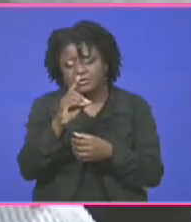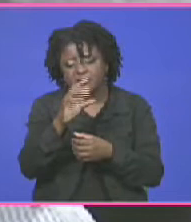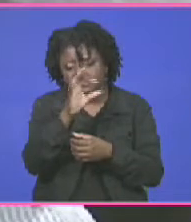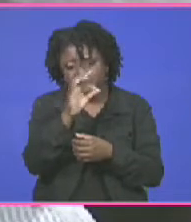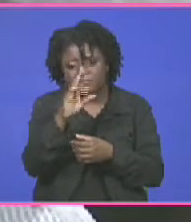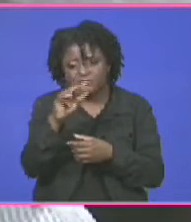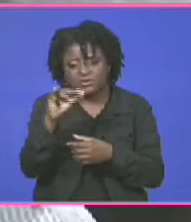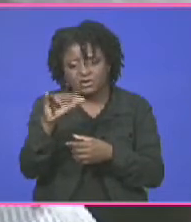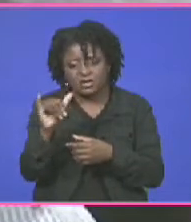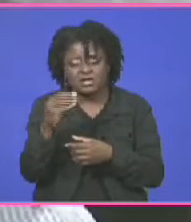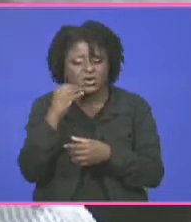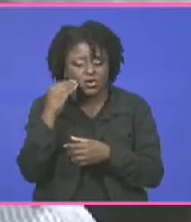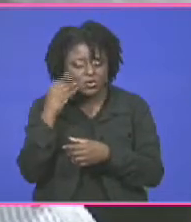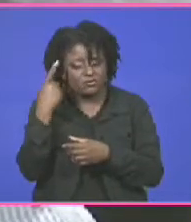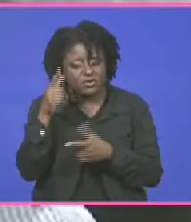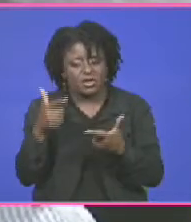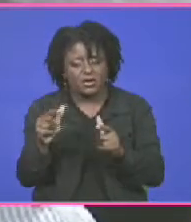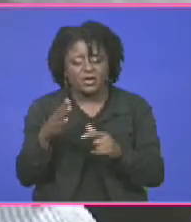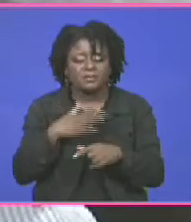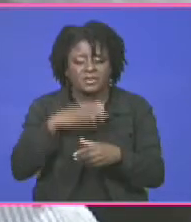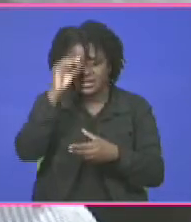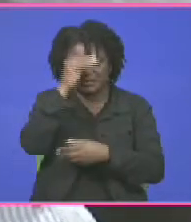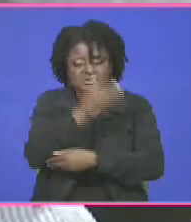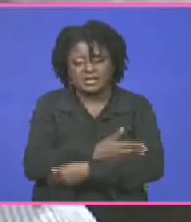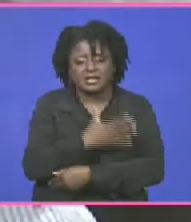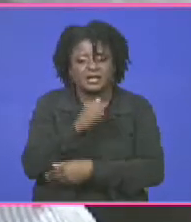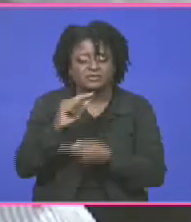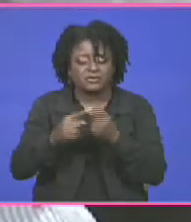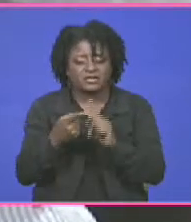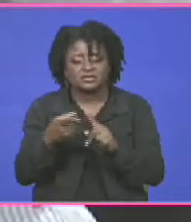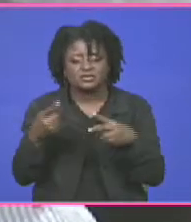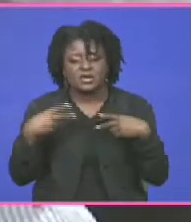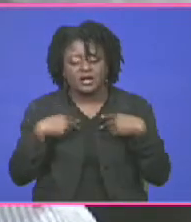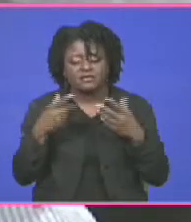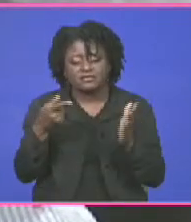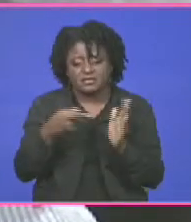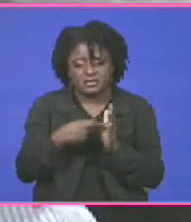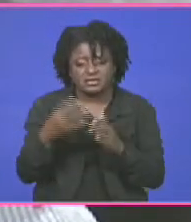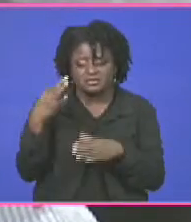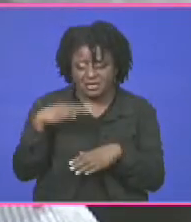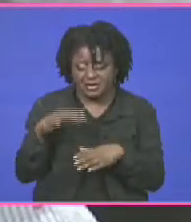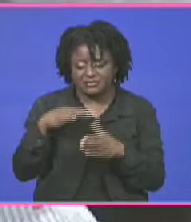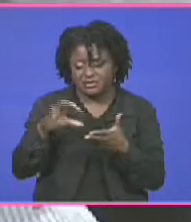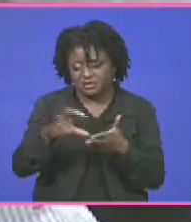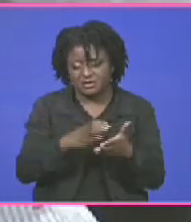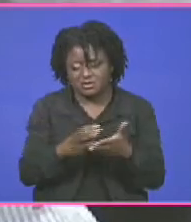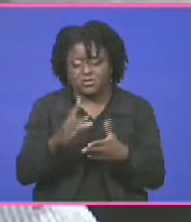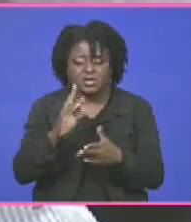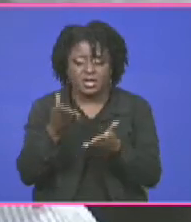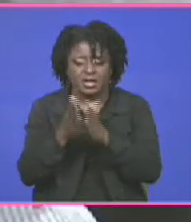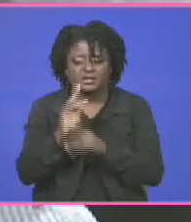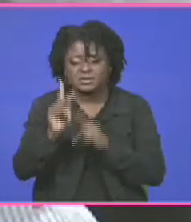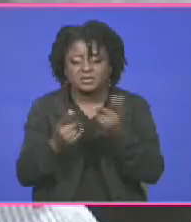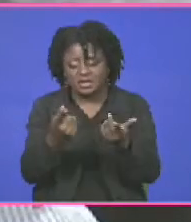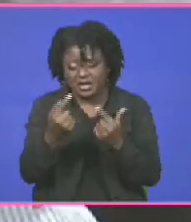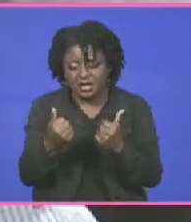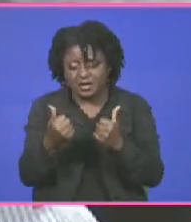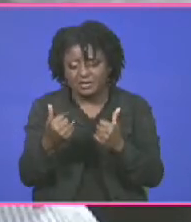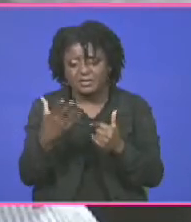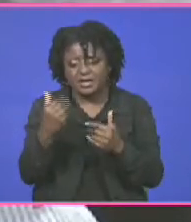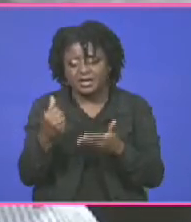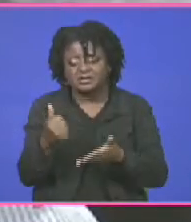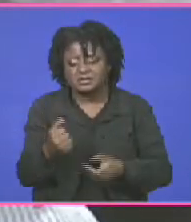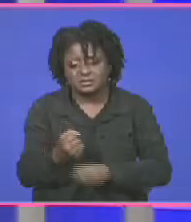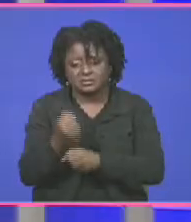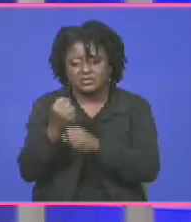son and friends to put on this benefit concert. We ask that the public come out and patronize this worthy